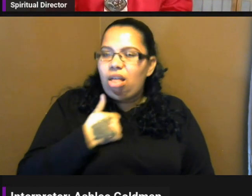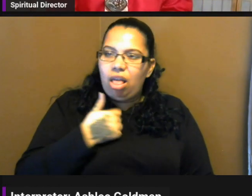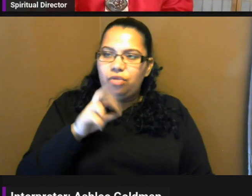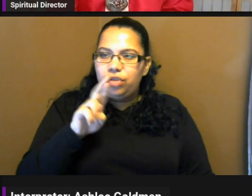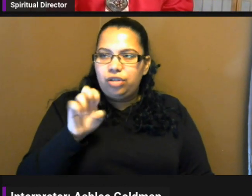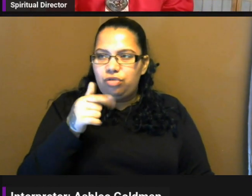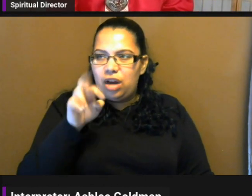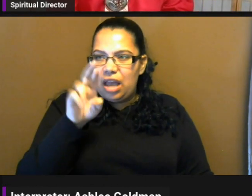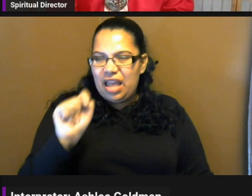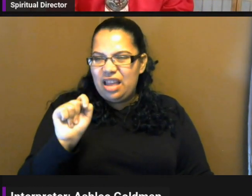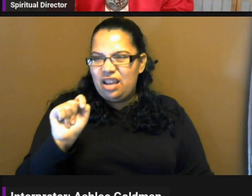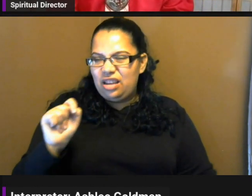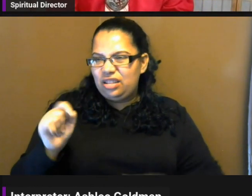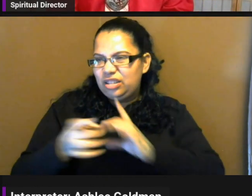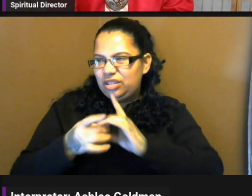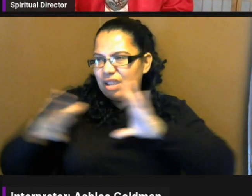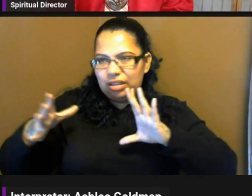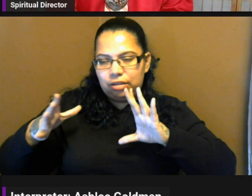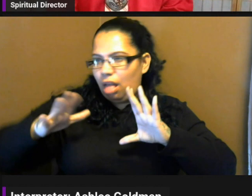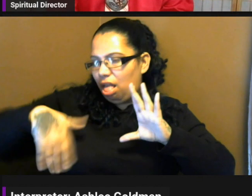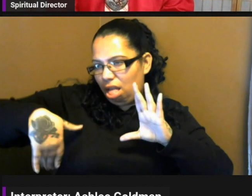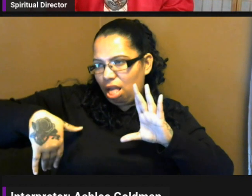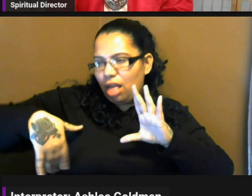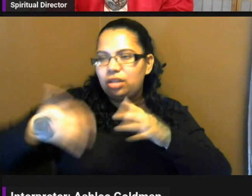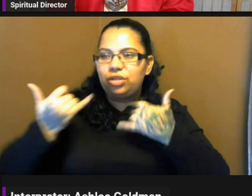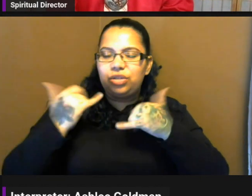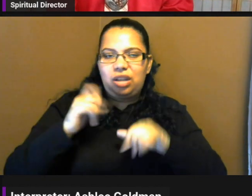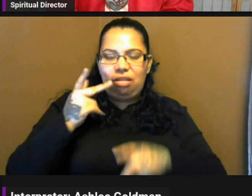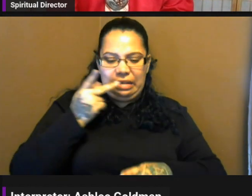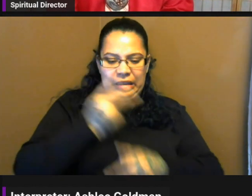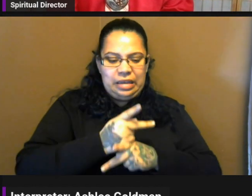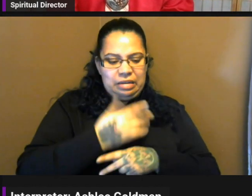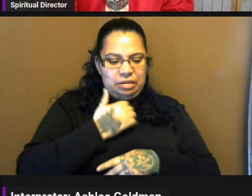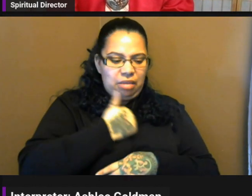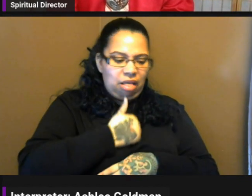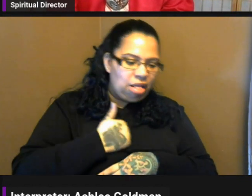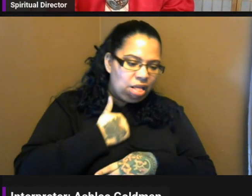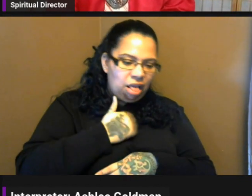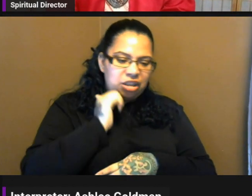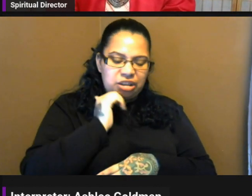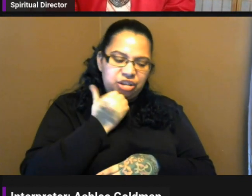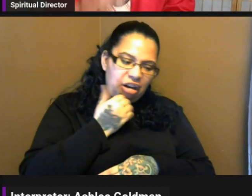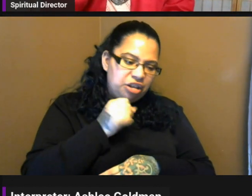released? Still holding on to the regret, the guilt, the shame.